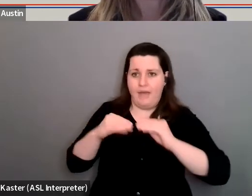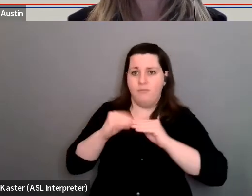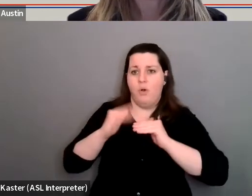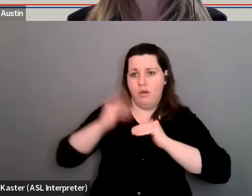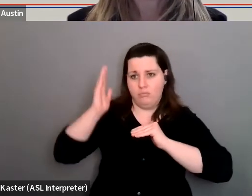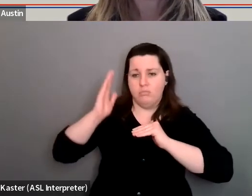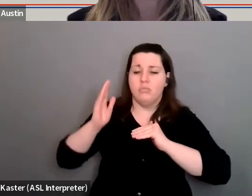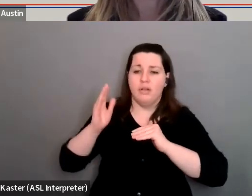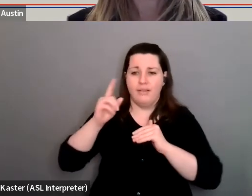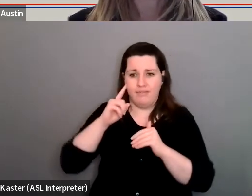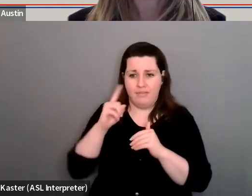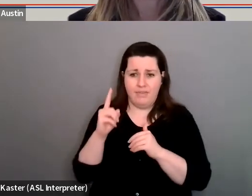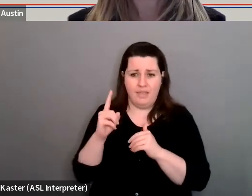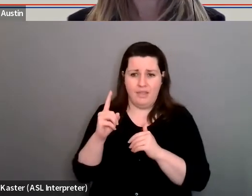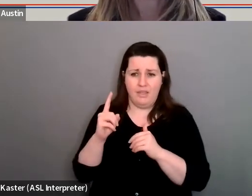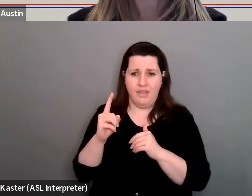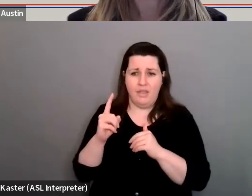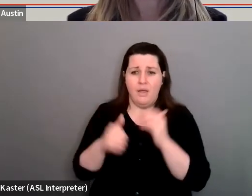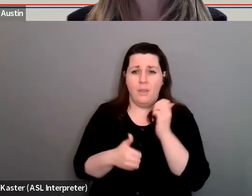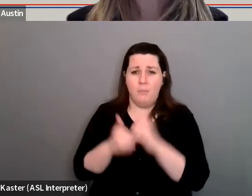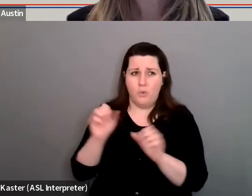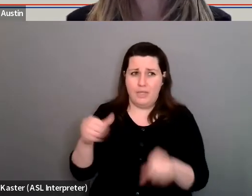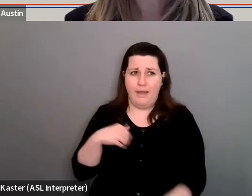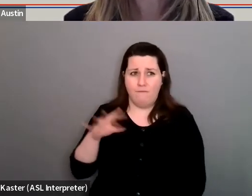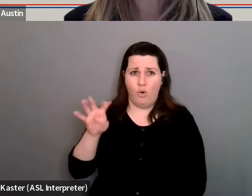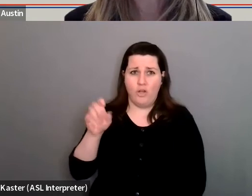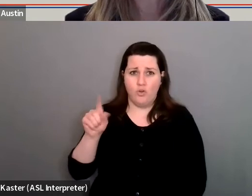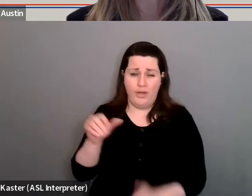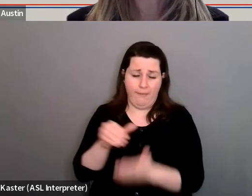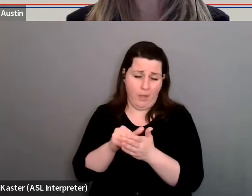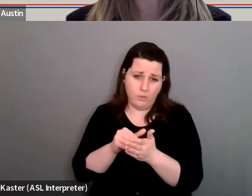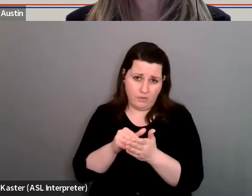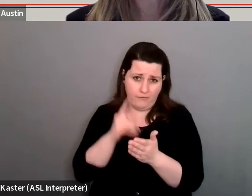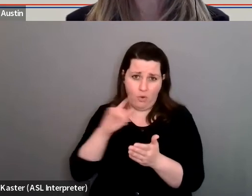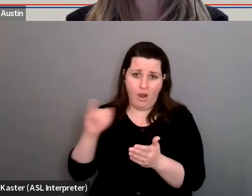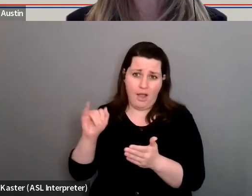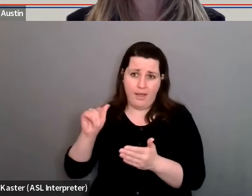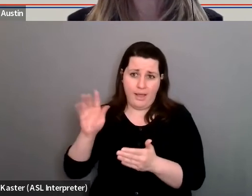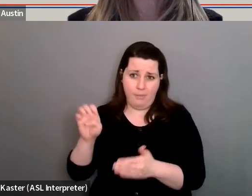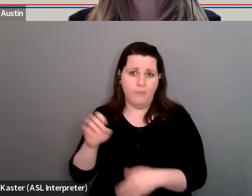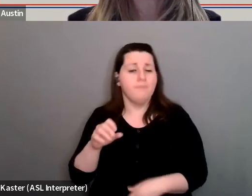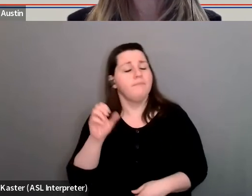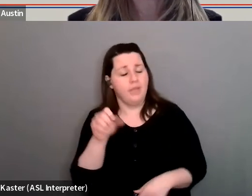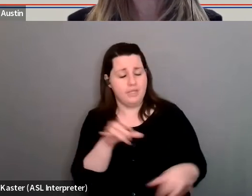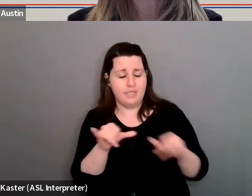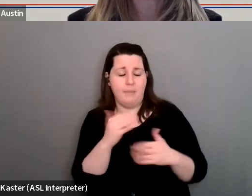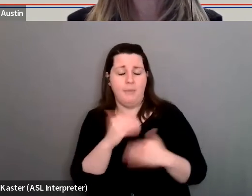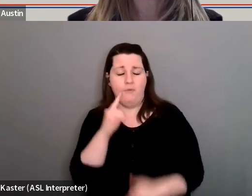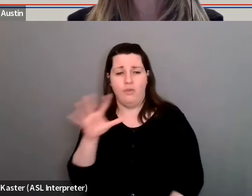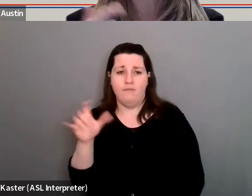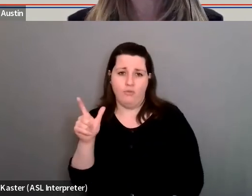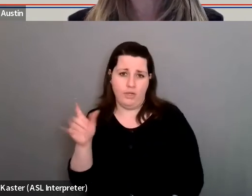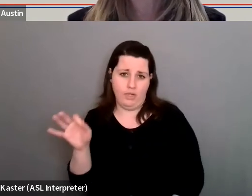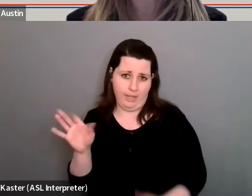most you can have in an IAble account is 420,000. Yes, it is the same limit that is for the 529 plan.